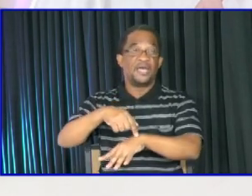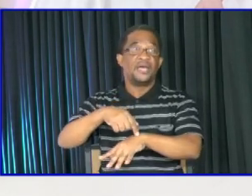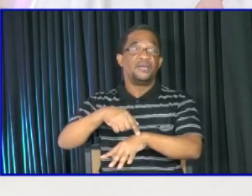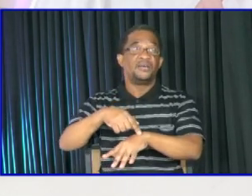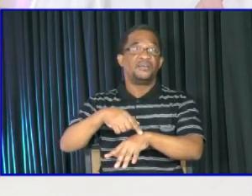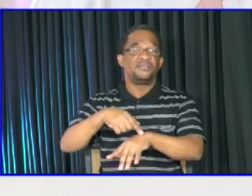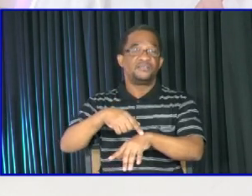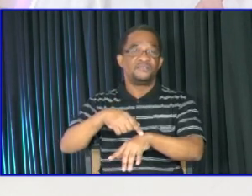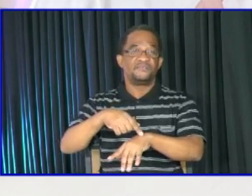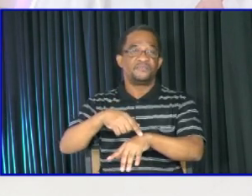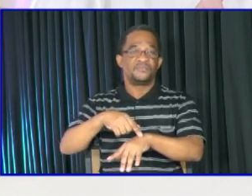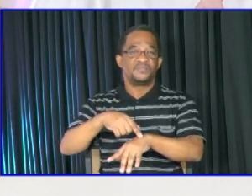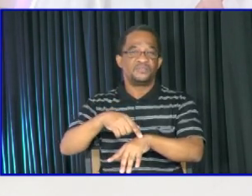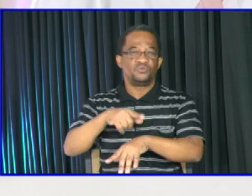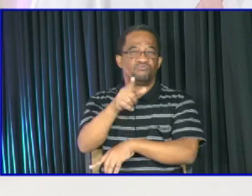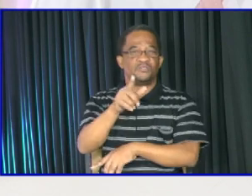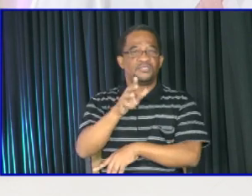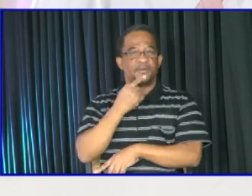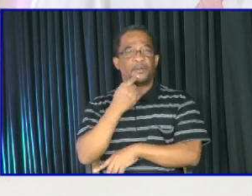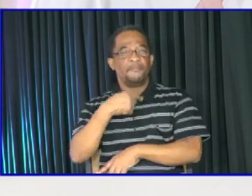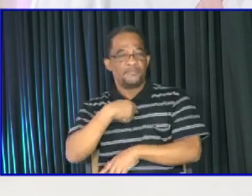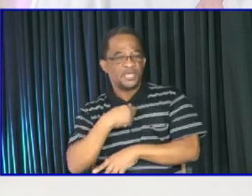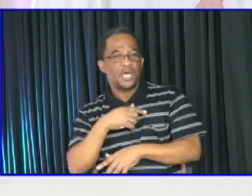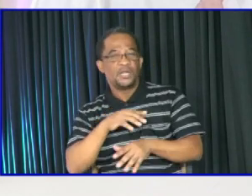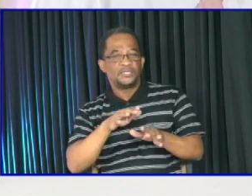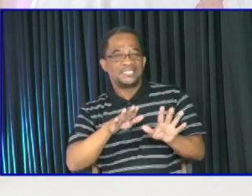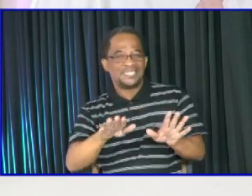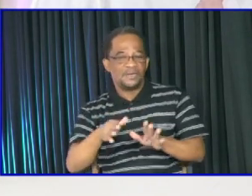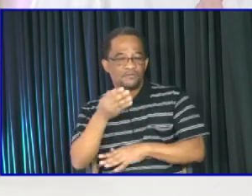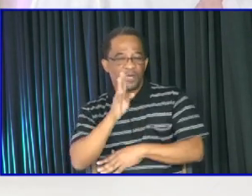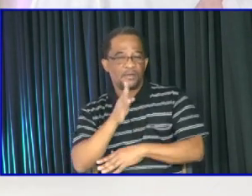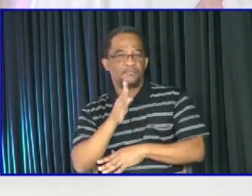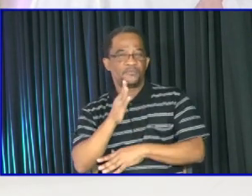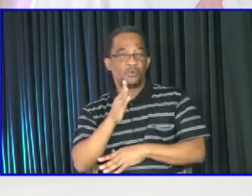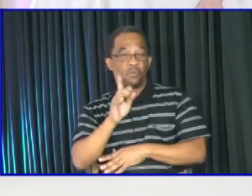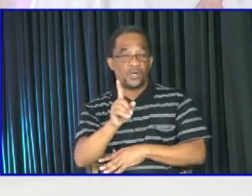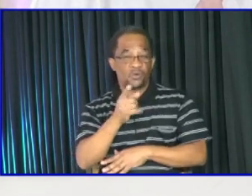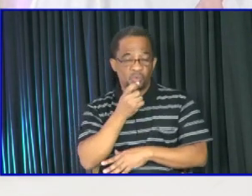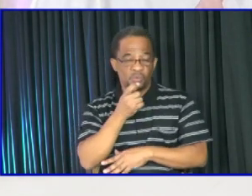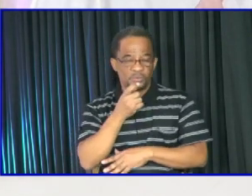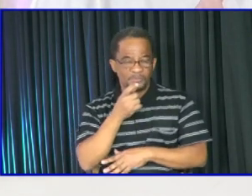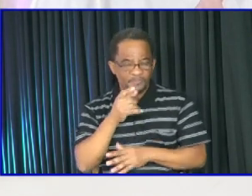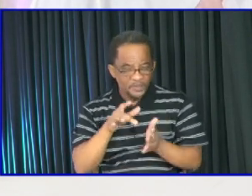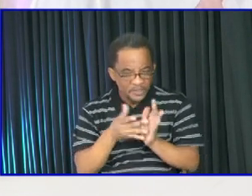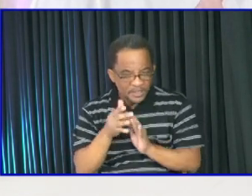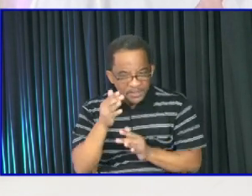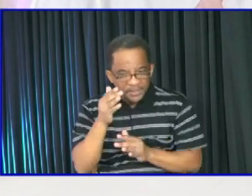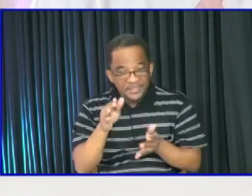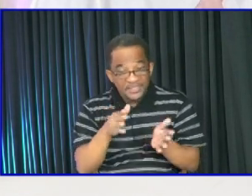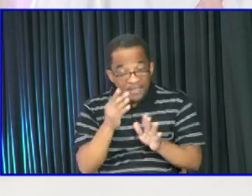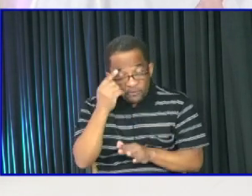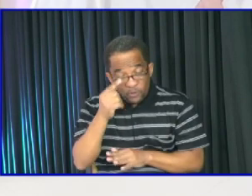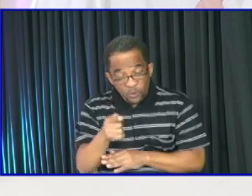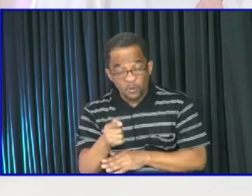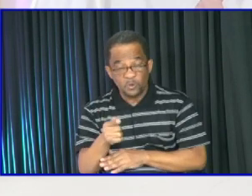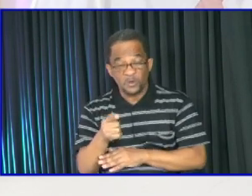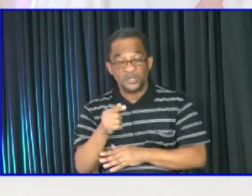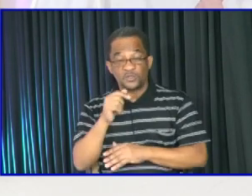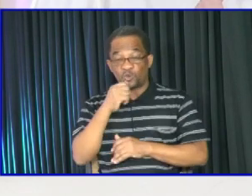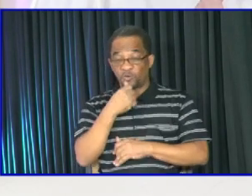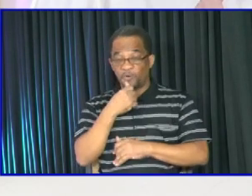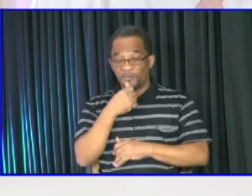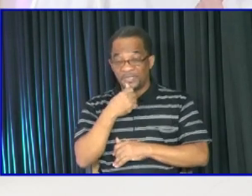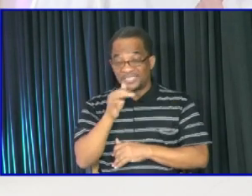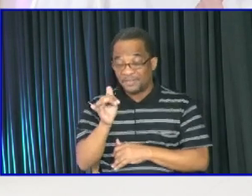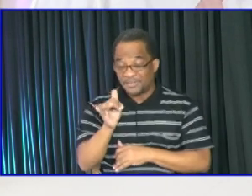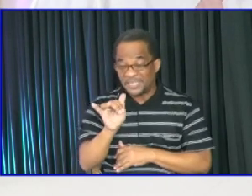the child of God, the one for whom Jesus suffered and bled and died? Could it be that, like the